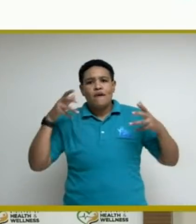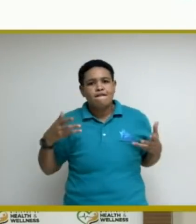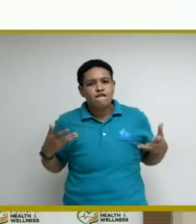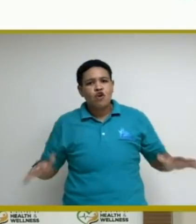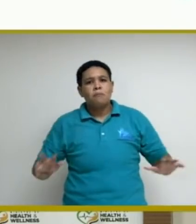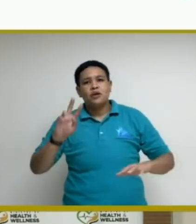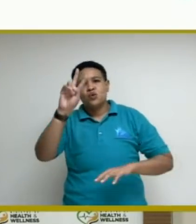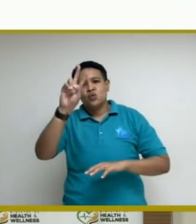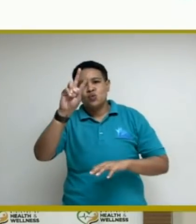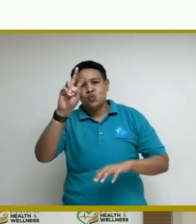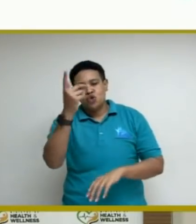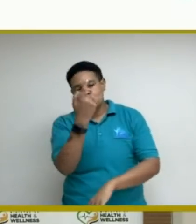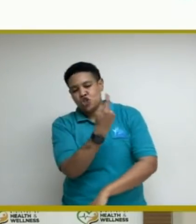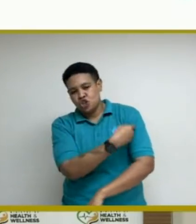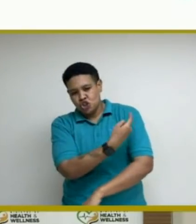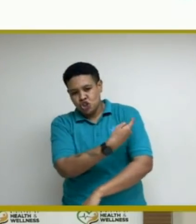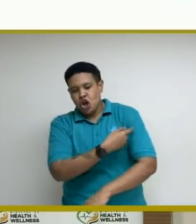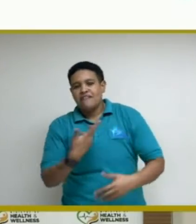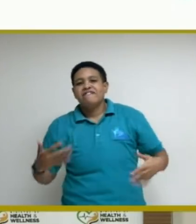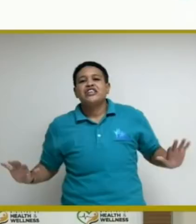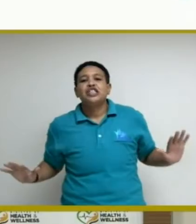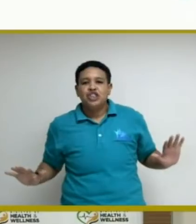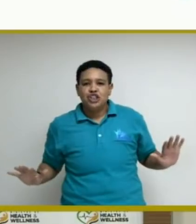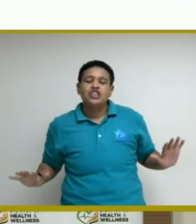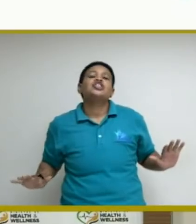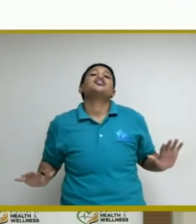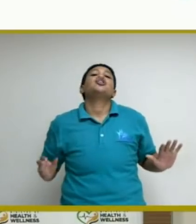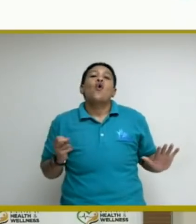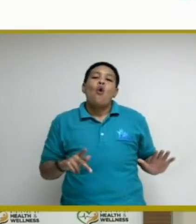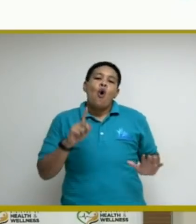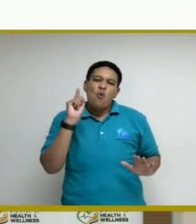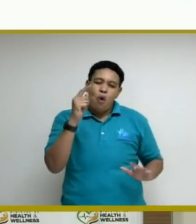completed vaccination. That means they have gotten 2